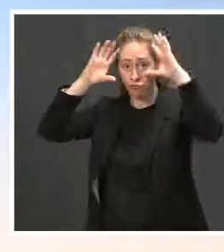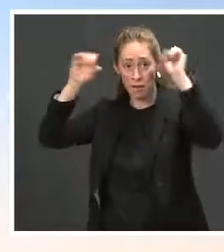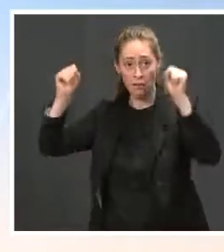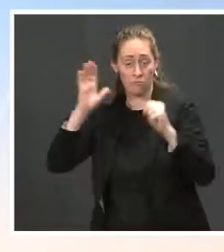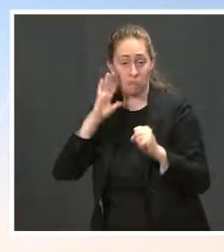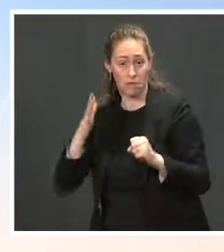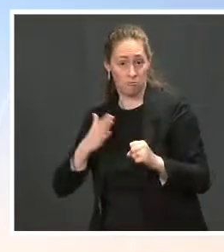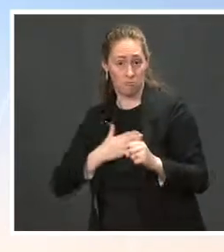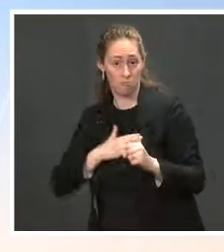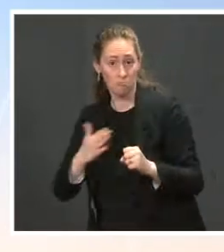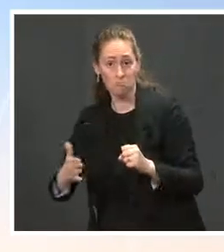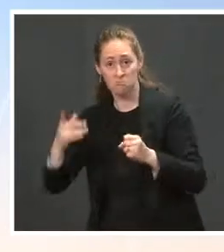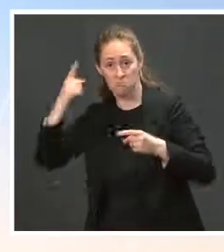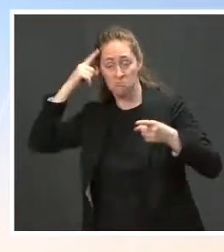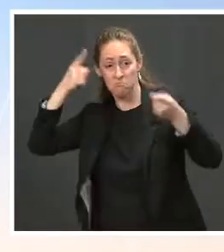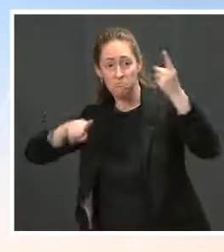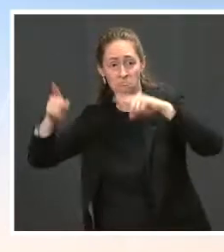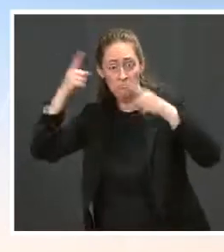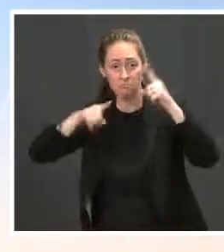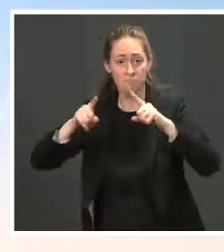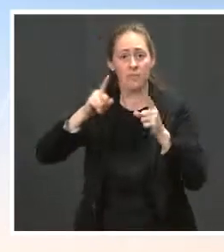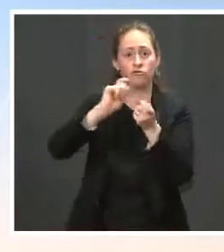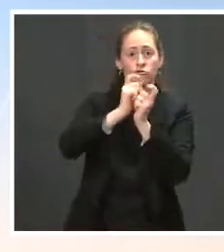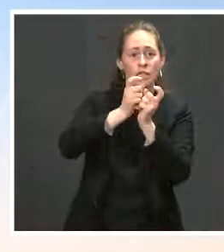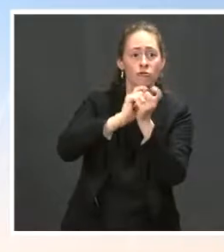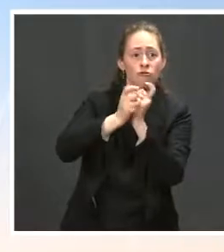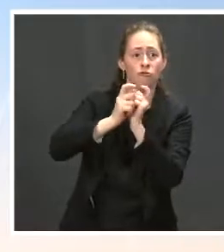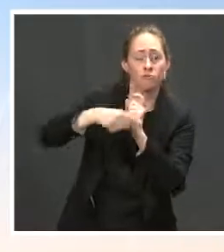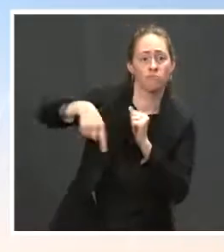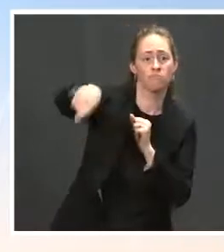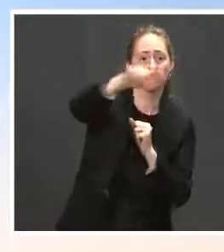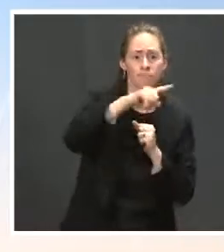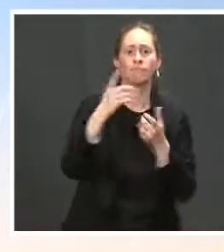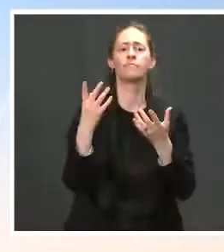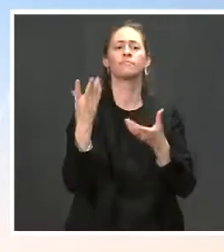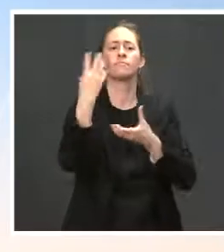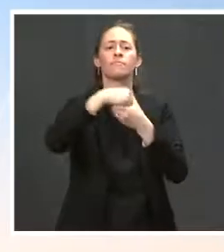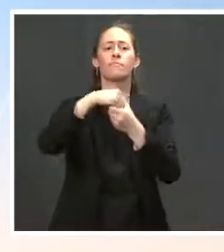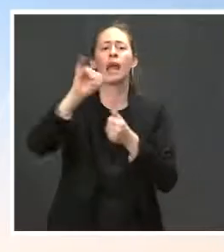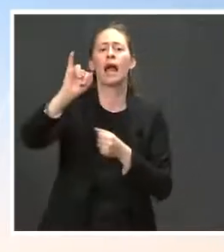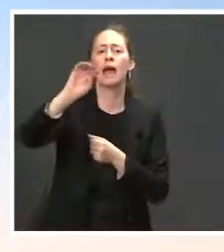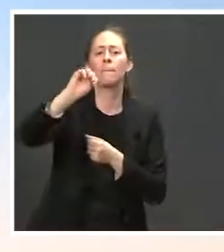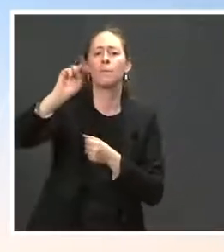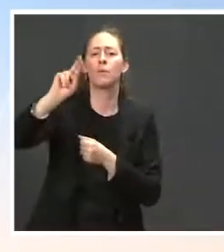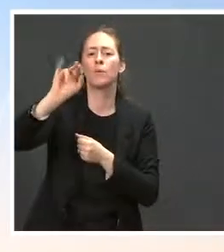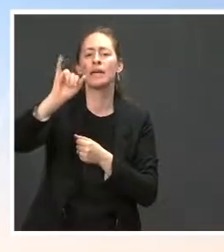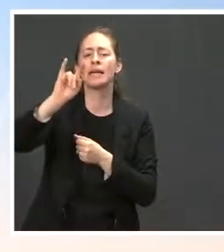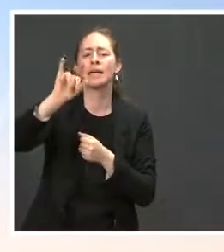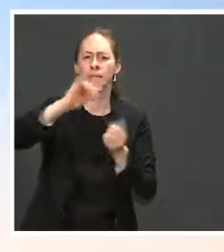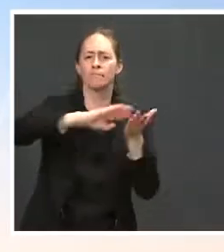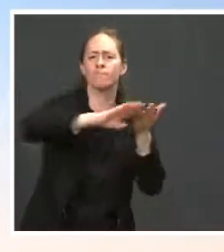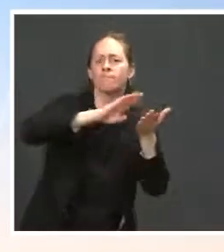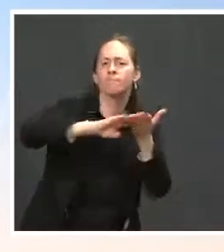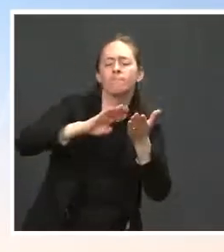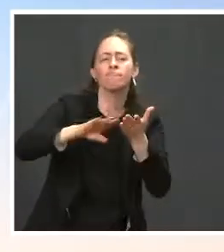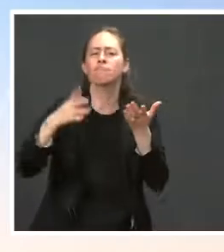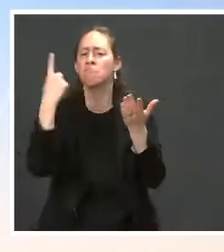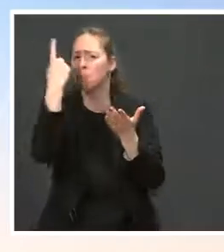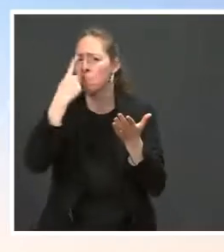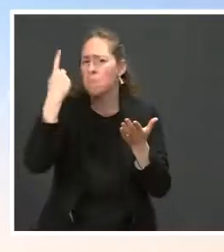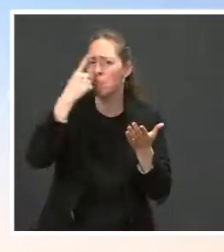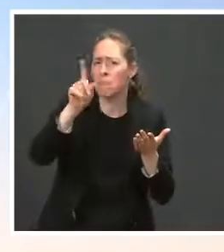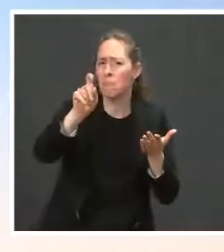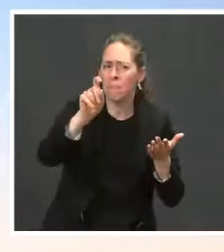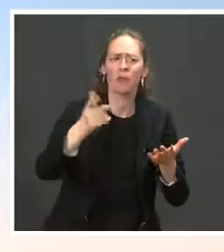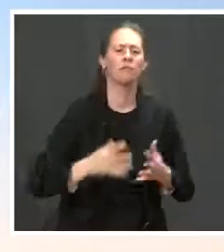back a bill that didn't include qualified immunity? Well, again, I think the stage we're in now is that leaders on the Hill need to have discussions